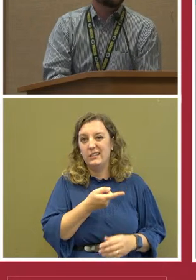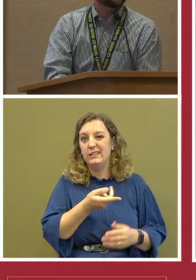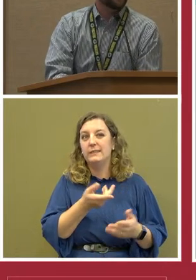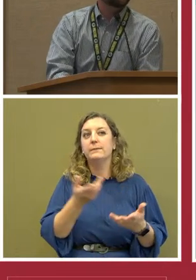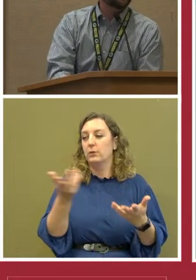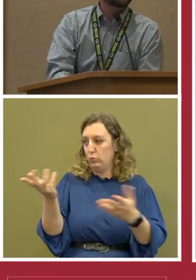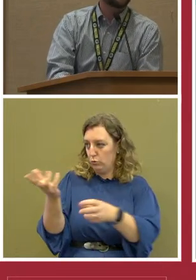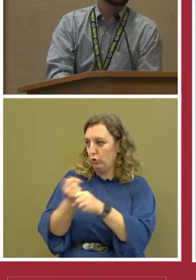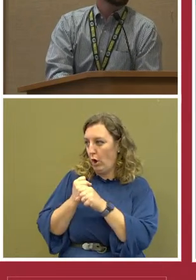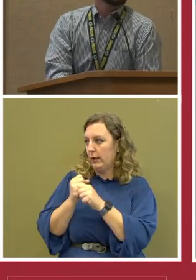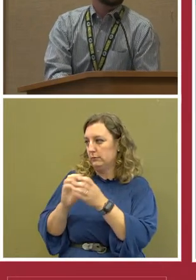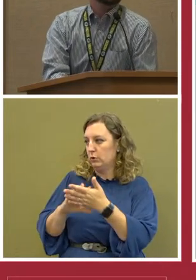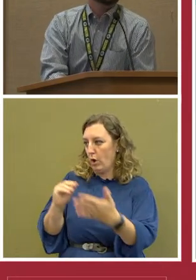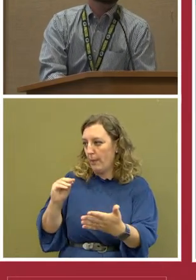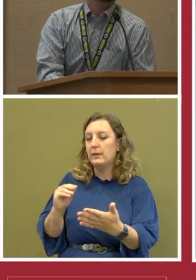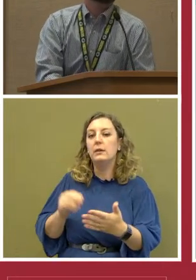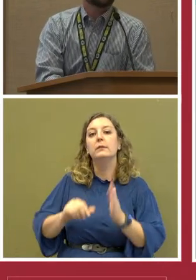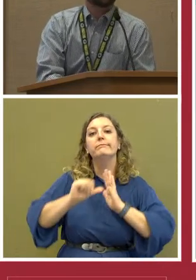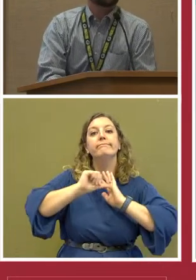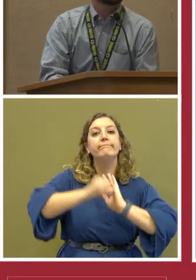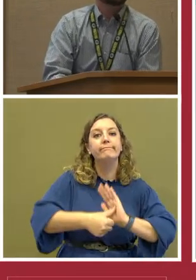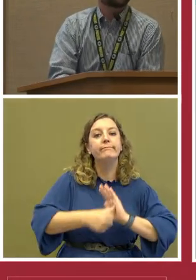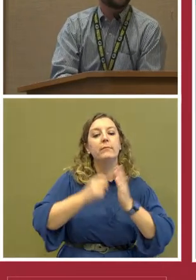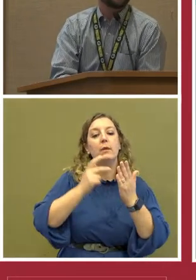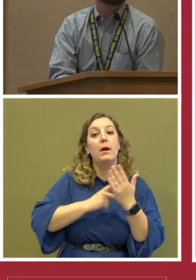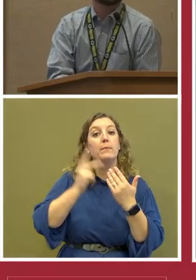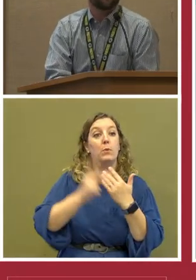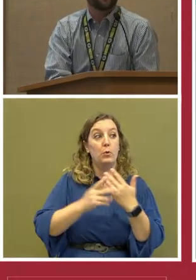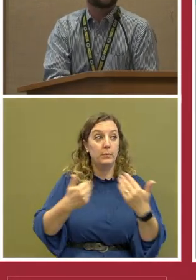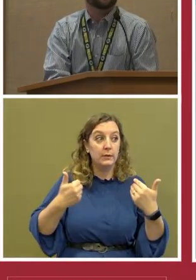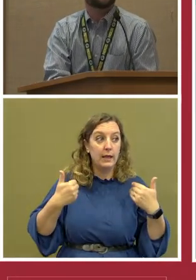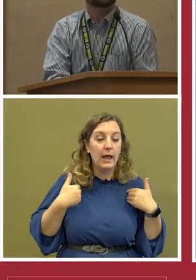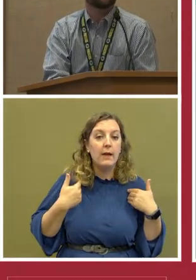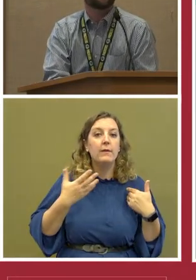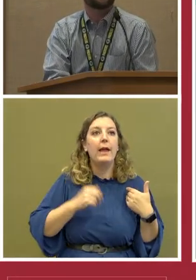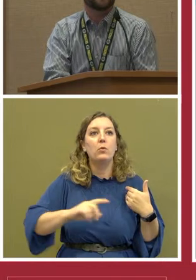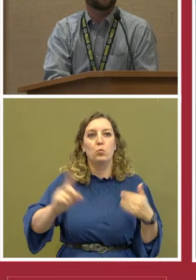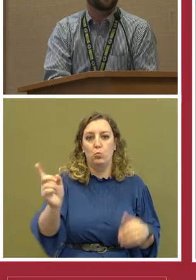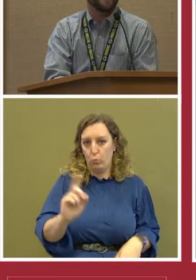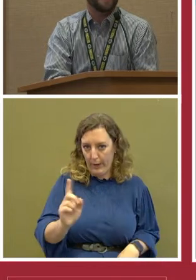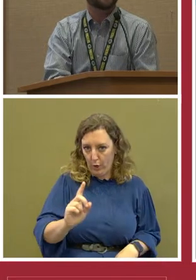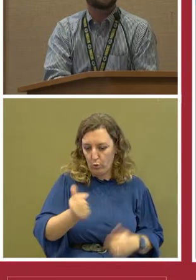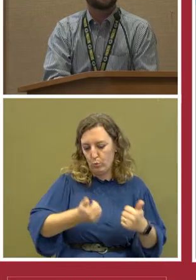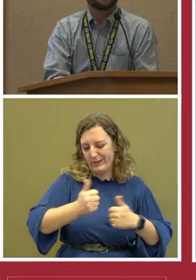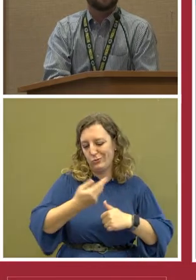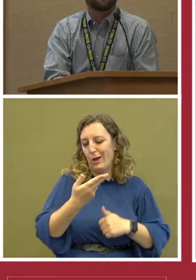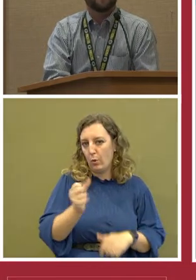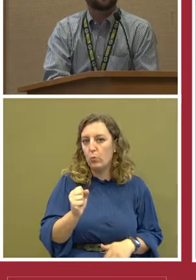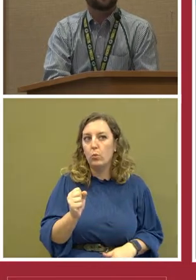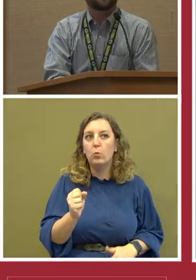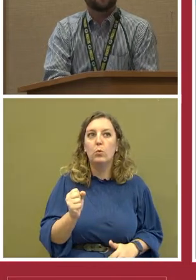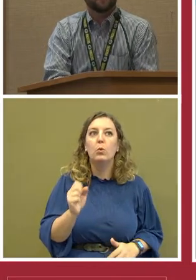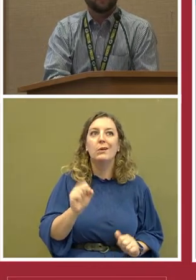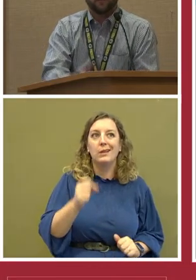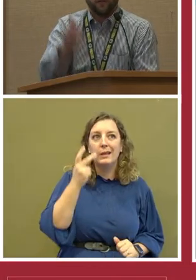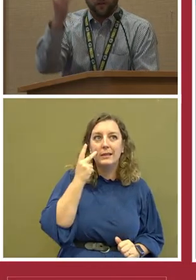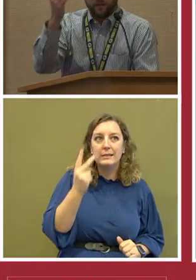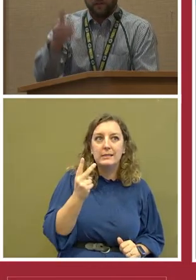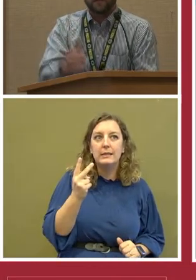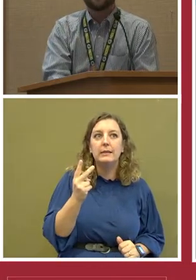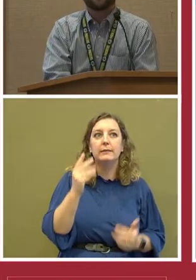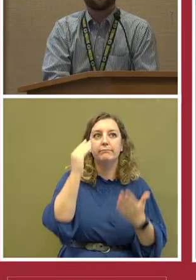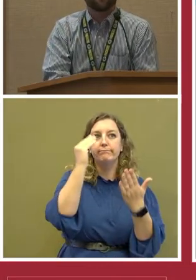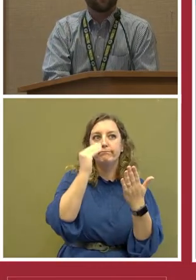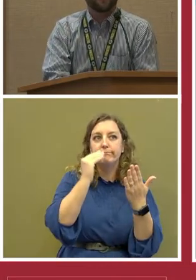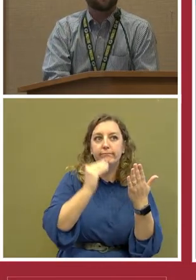guys to receive a copy of that, highlights the programs we have and at which high schools they are at. As you can see, those are the